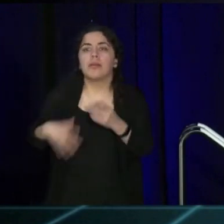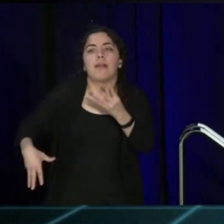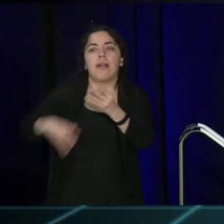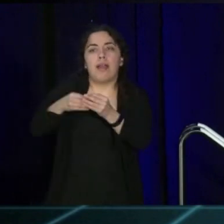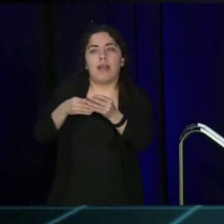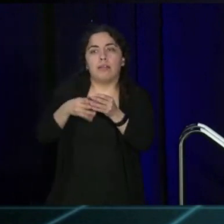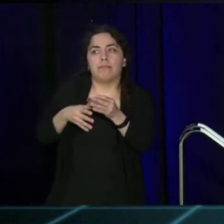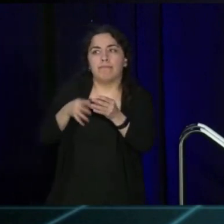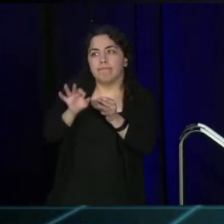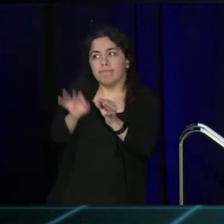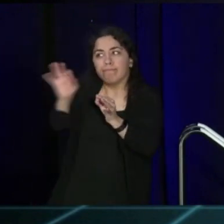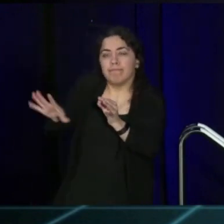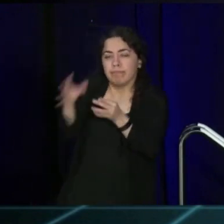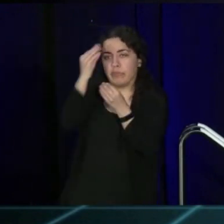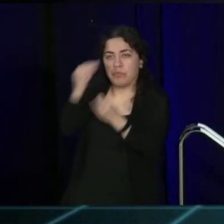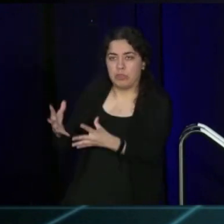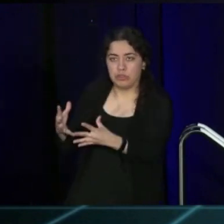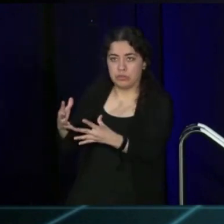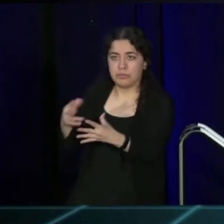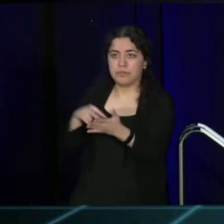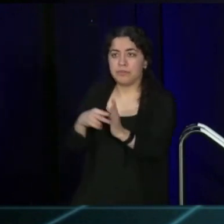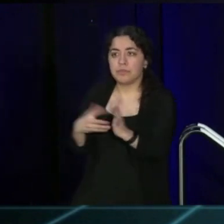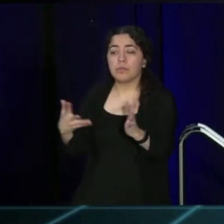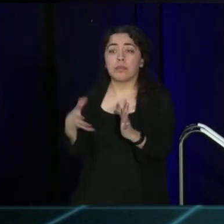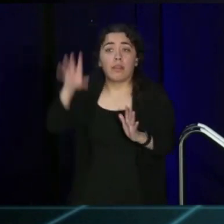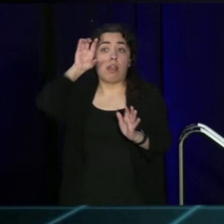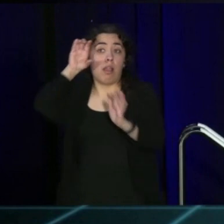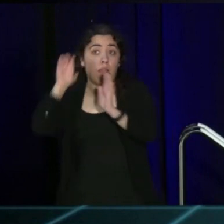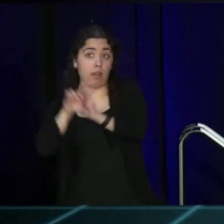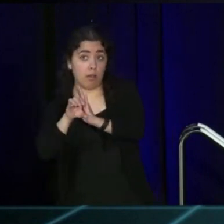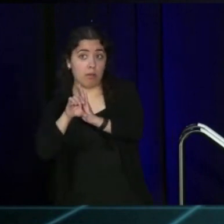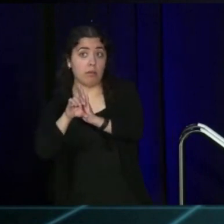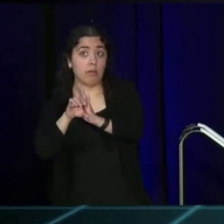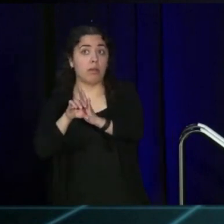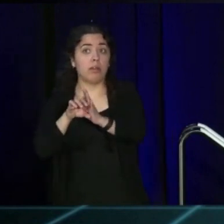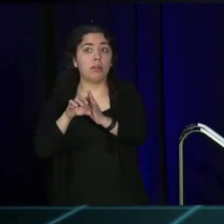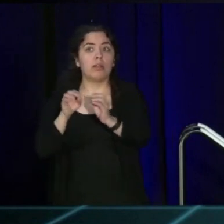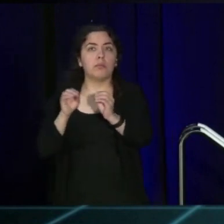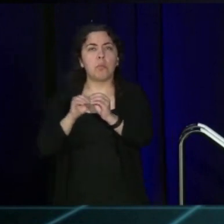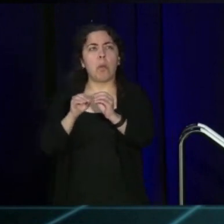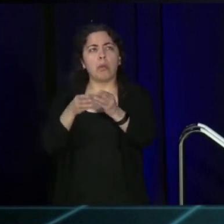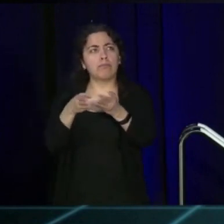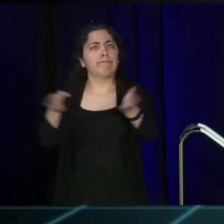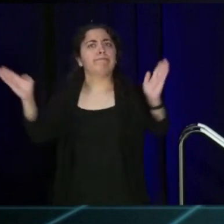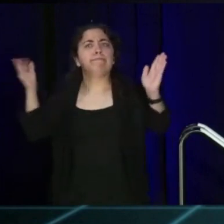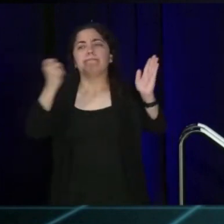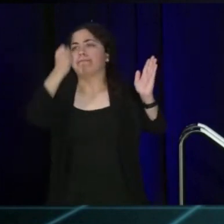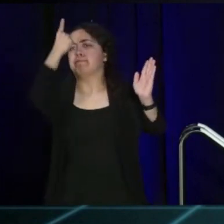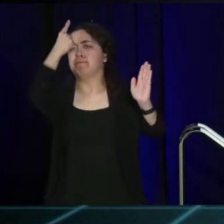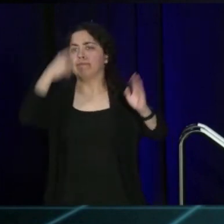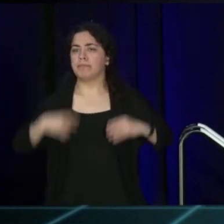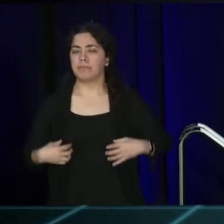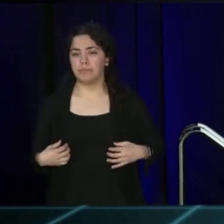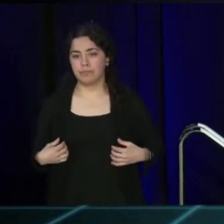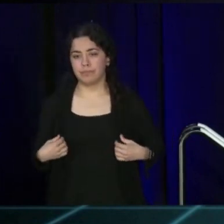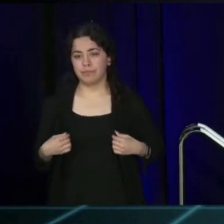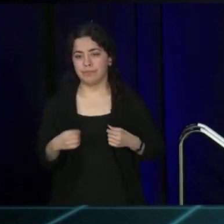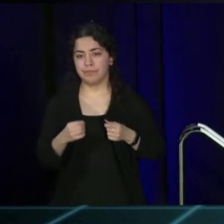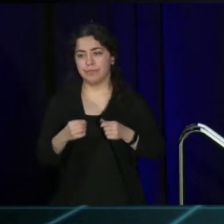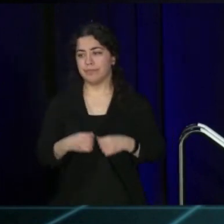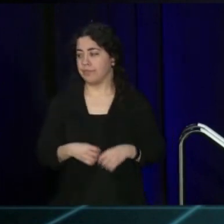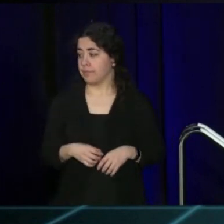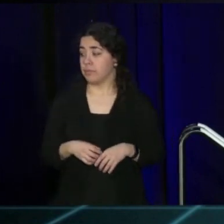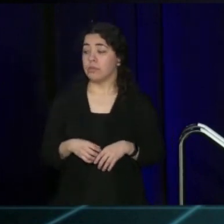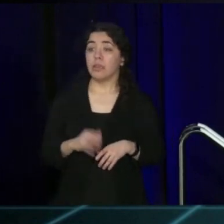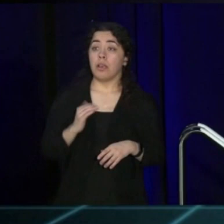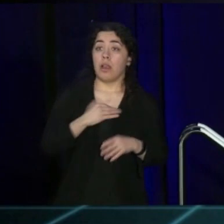information. And for example, adding an icon would already make it a lot more universal. Now getting back to our form.